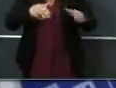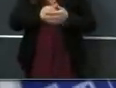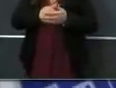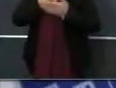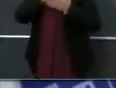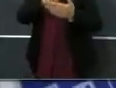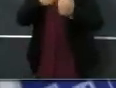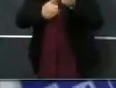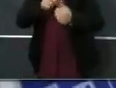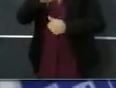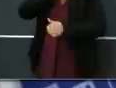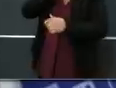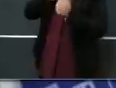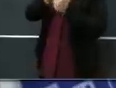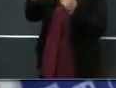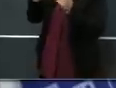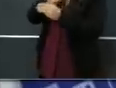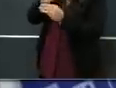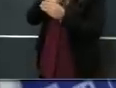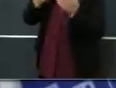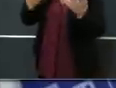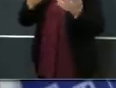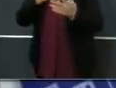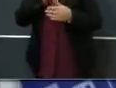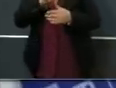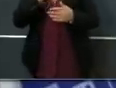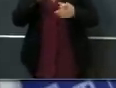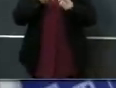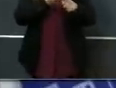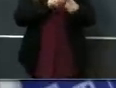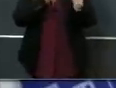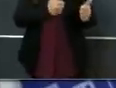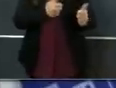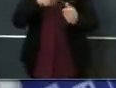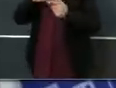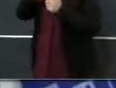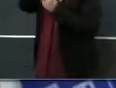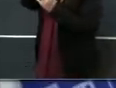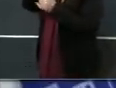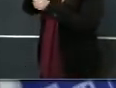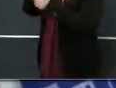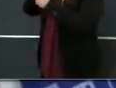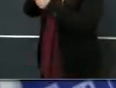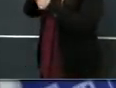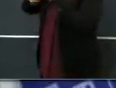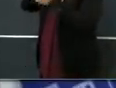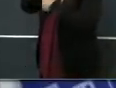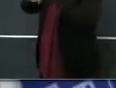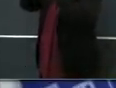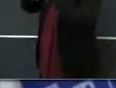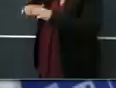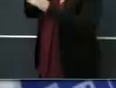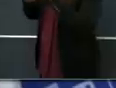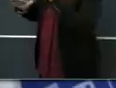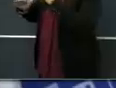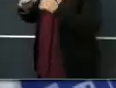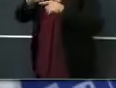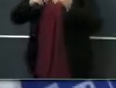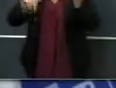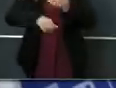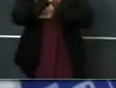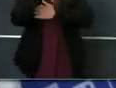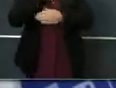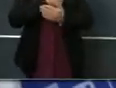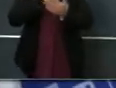through math problems while trying to compose thoughtful emails or think through different work strategies given the new norm. Let's just say